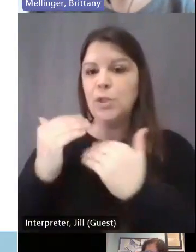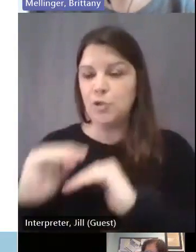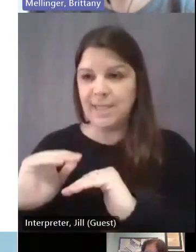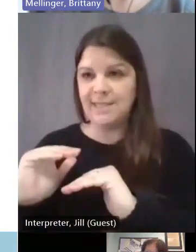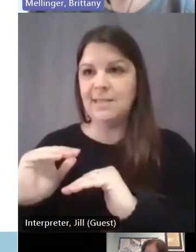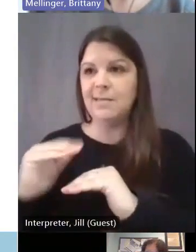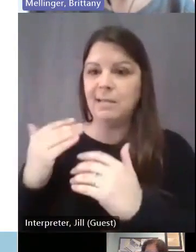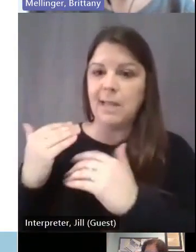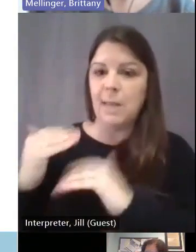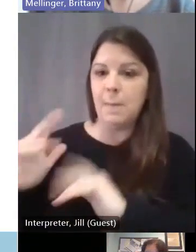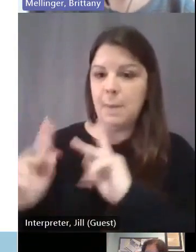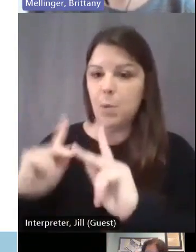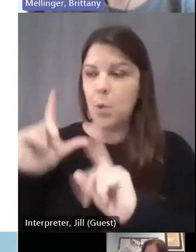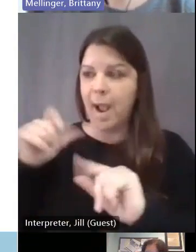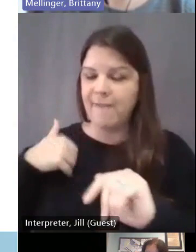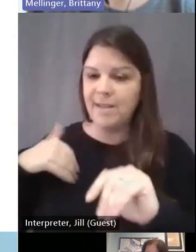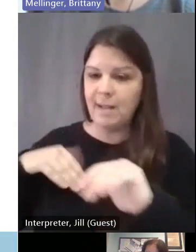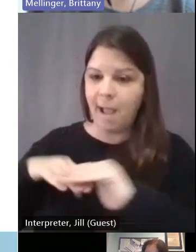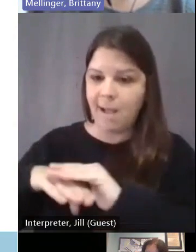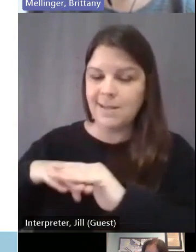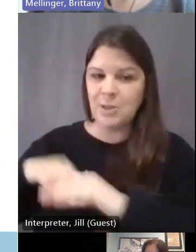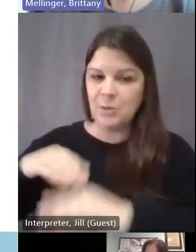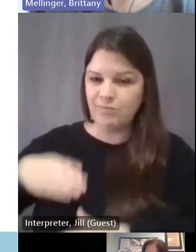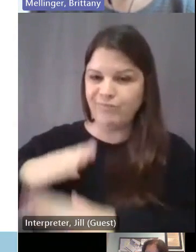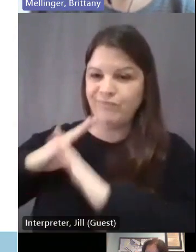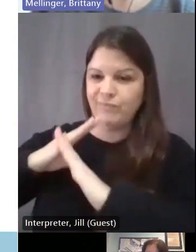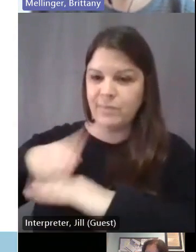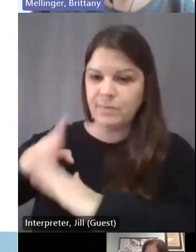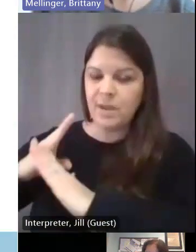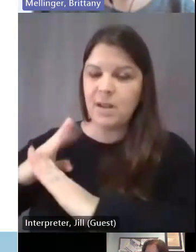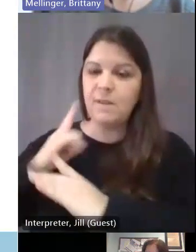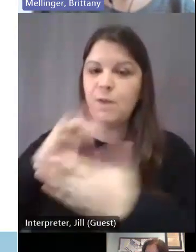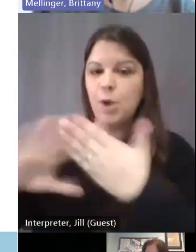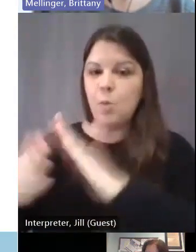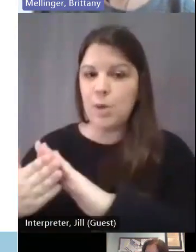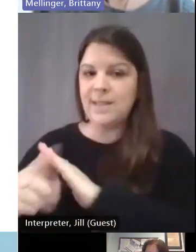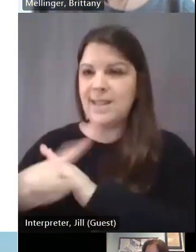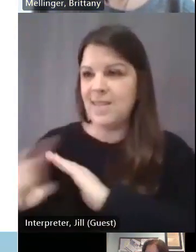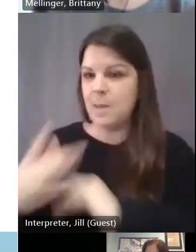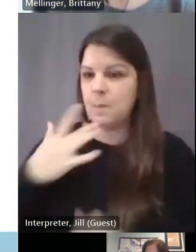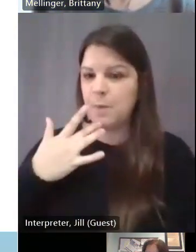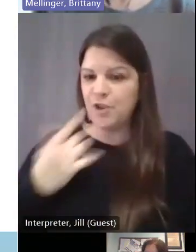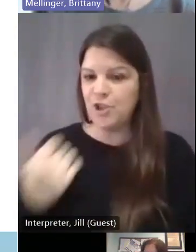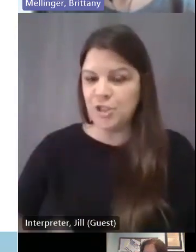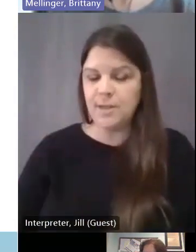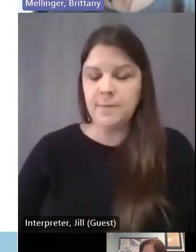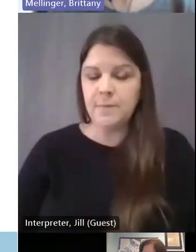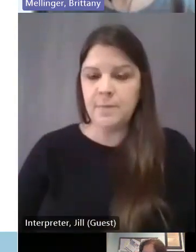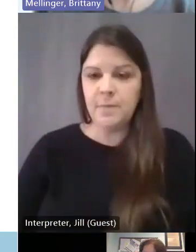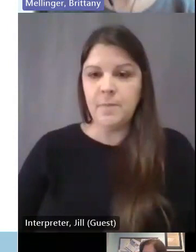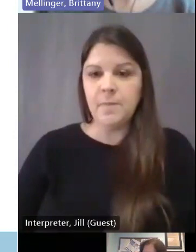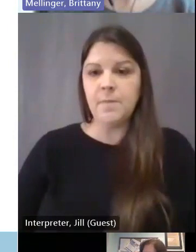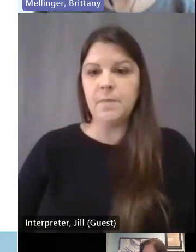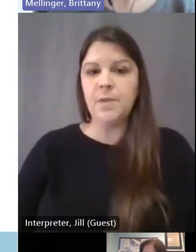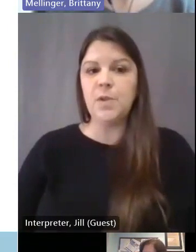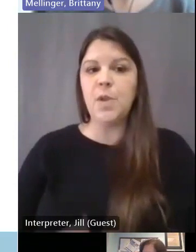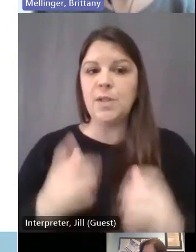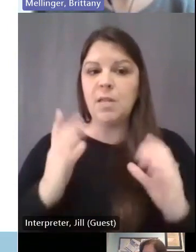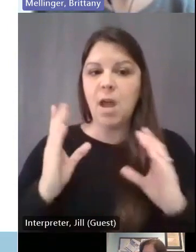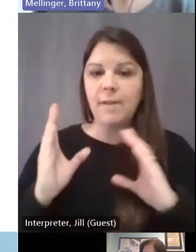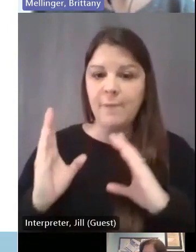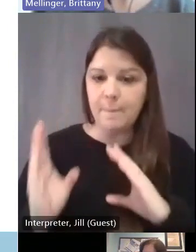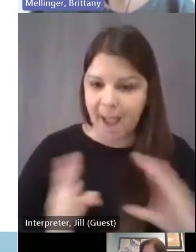access to housing, from accessing quality housing in communities of their choice. So there's lots of patterns and